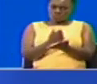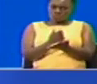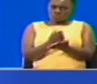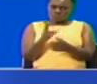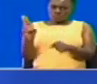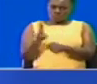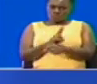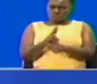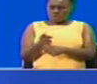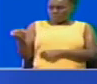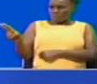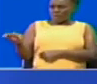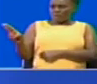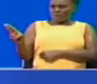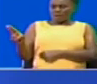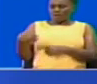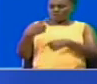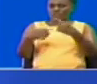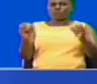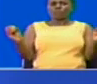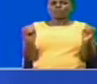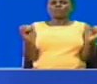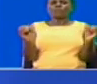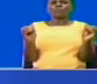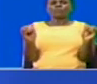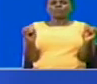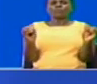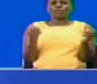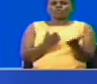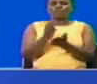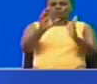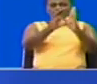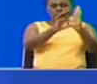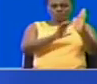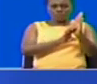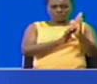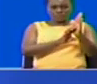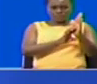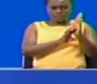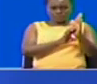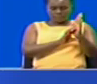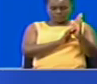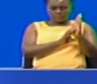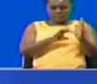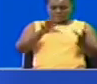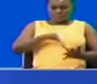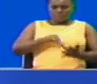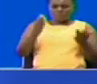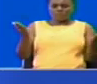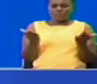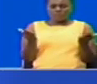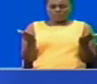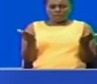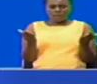of firearms in such a situation is not consistent with the imperatives of the Constitution and the National Police Service Act, and in particular the